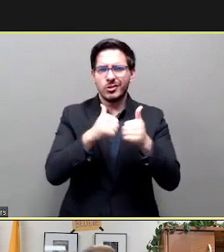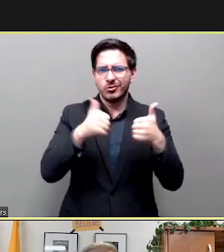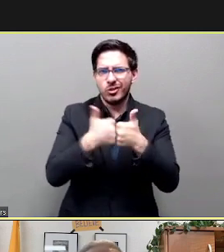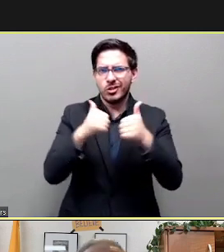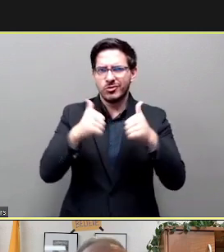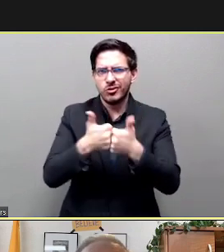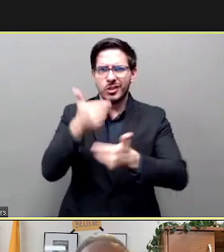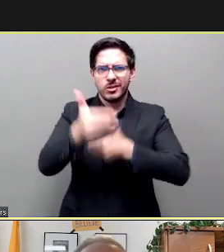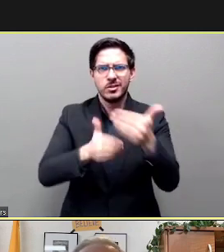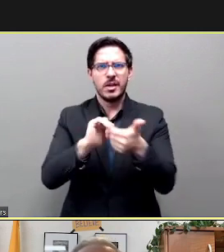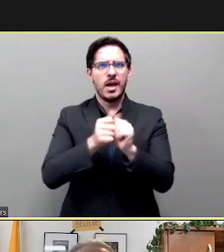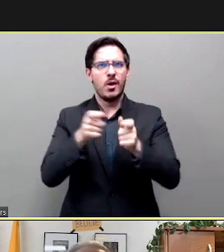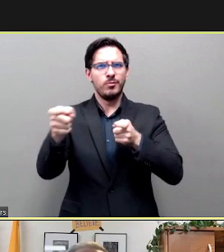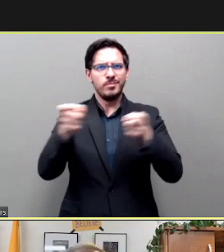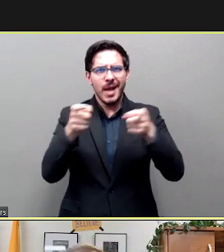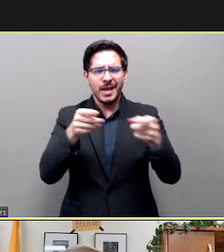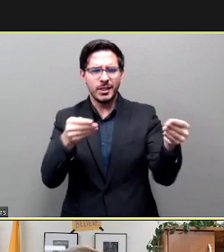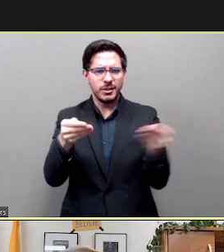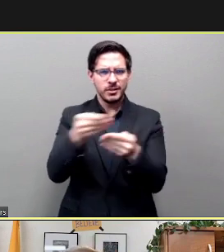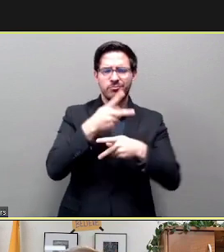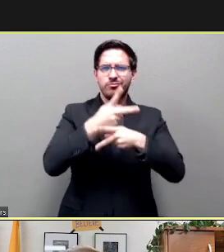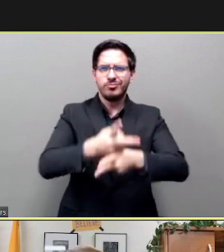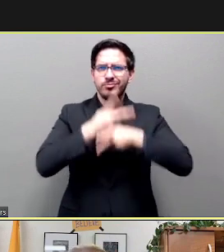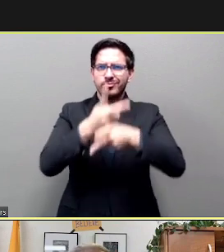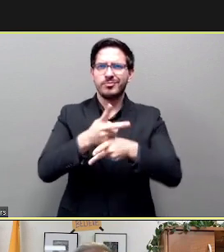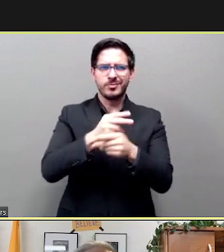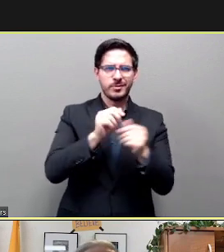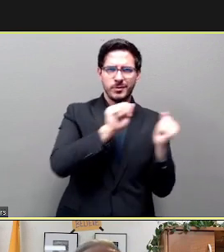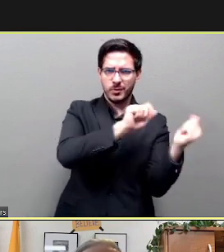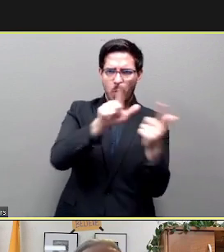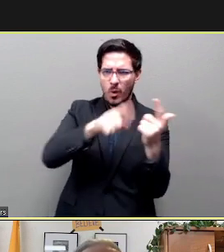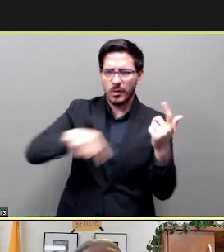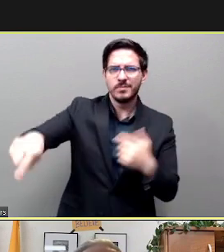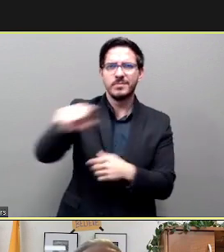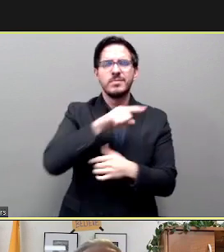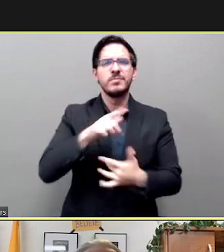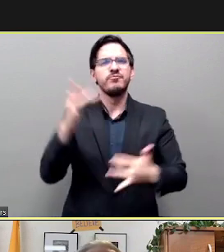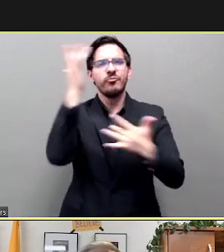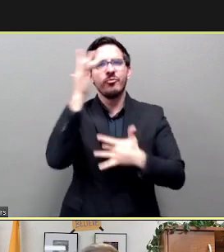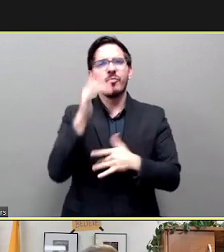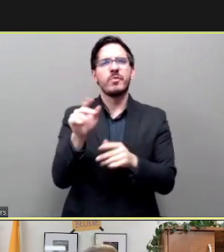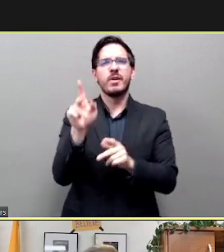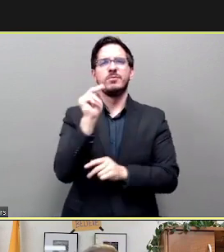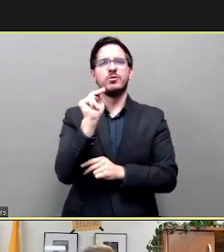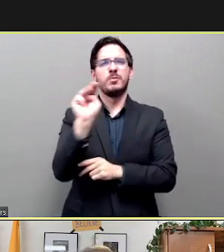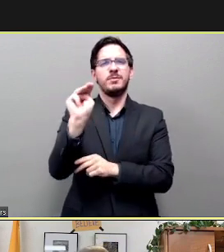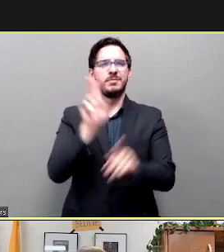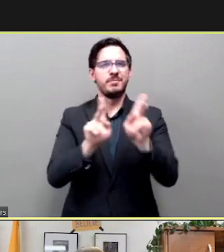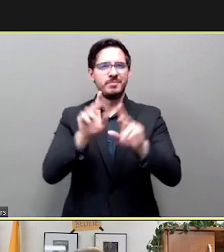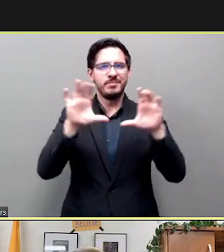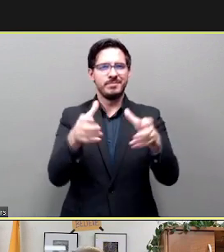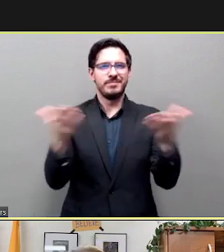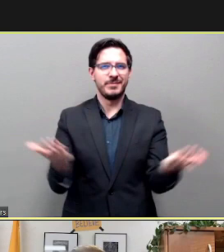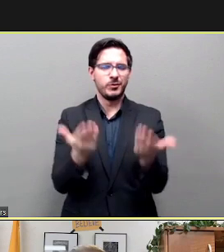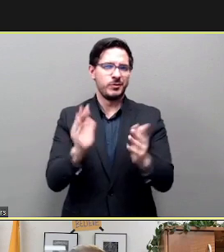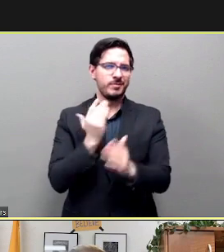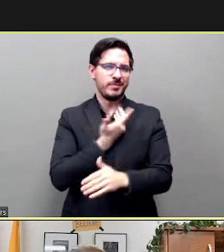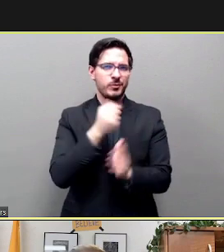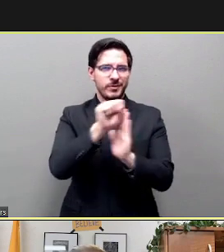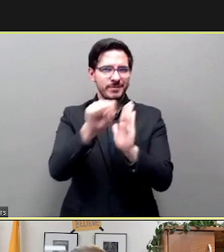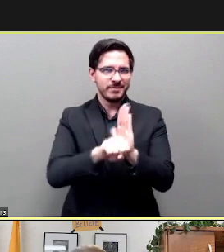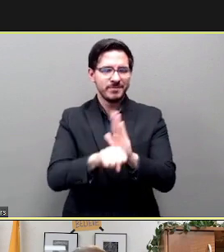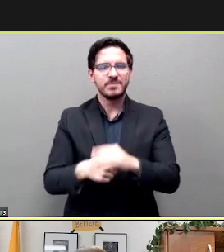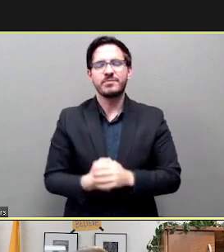ability to manage and care for all of our sick New Mexicans in our state. So let's go to the first slide and look at some